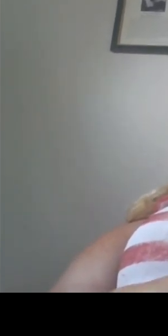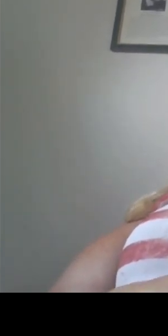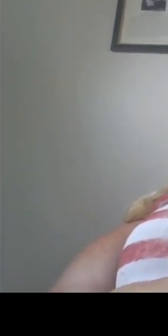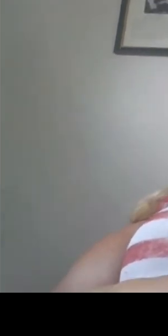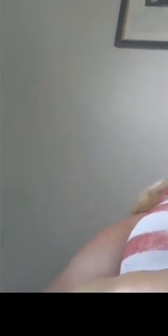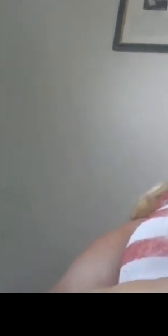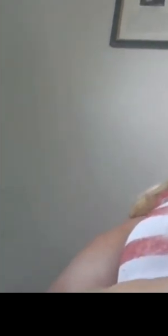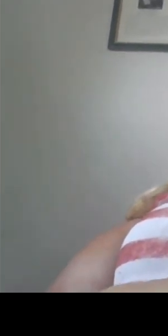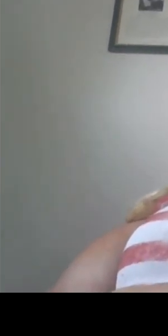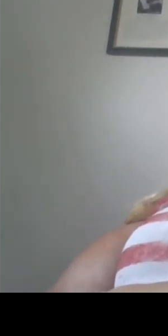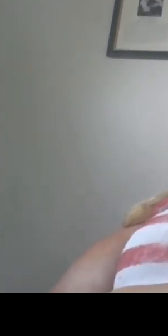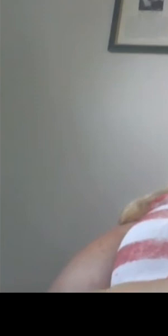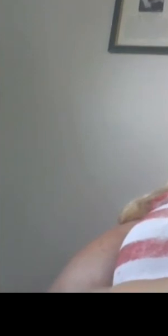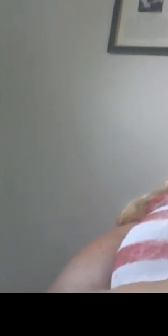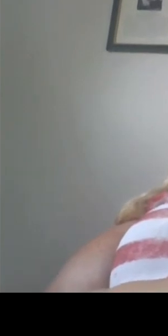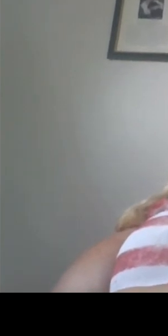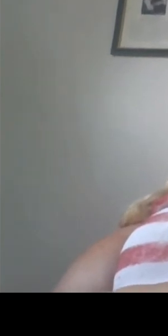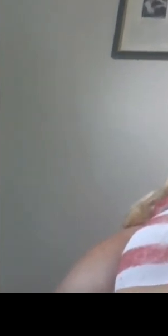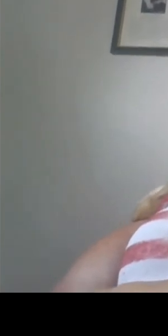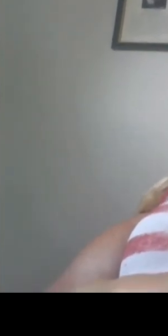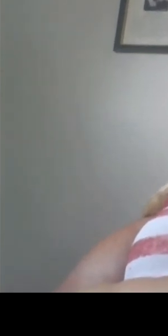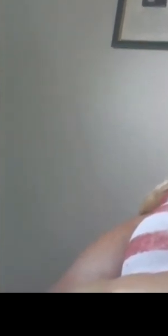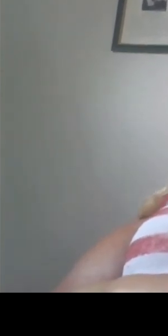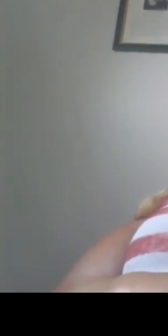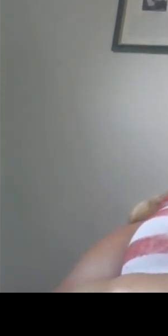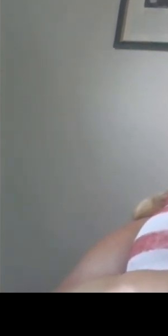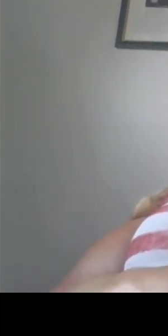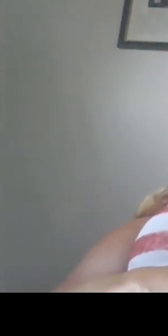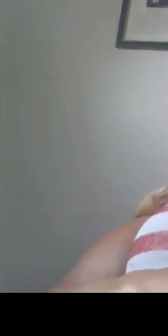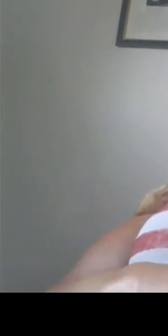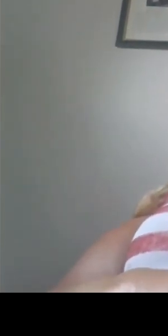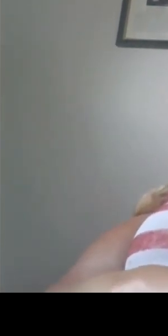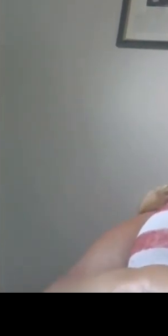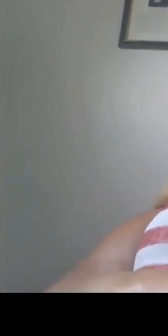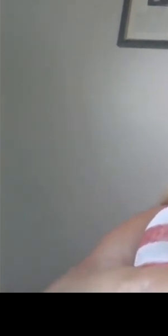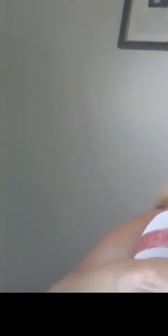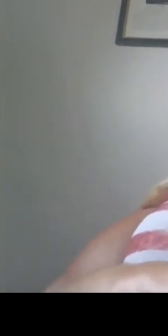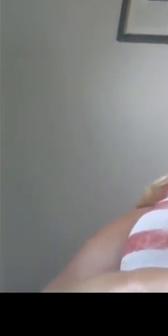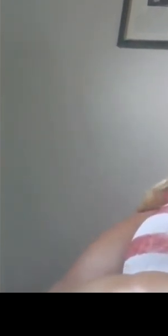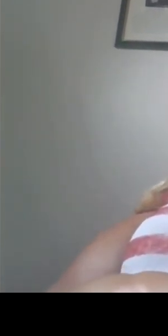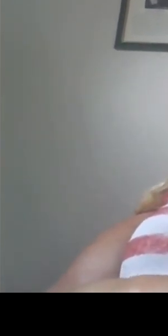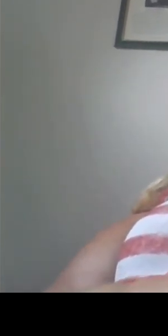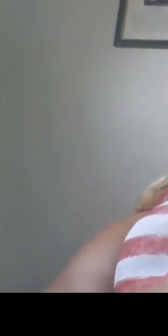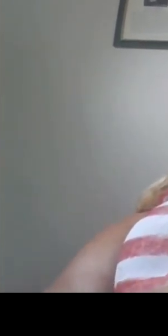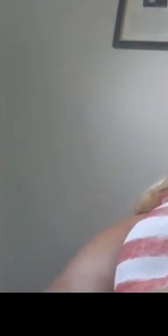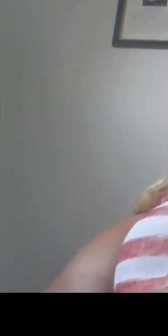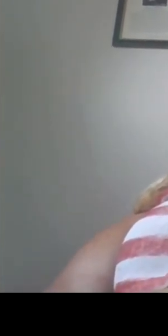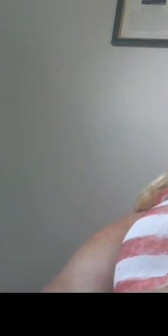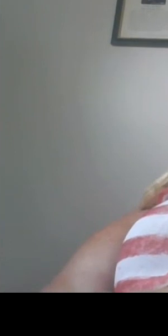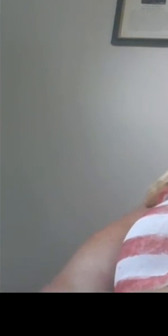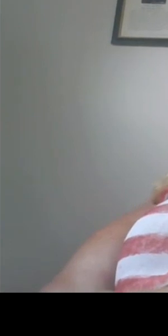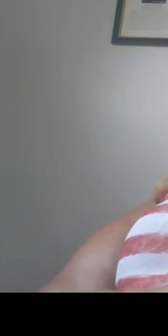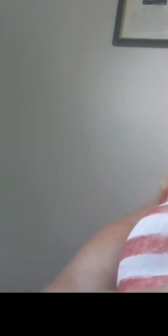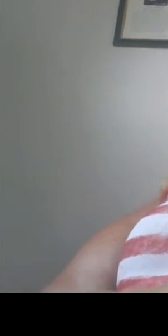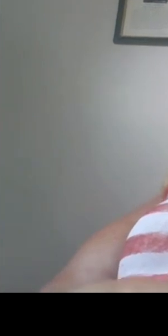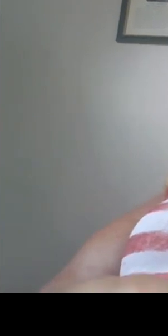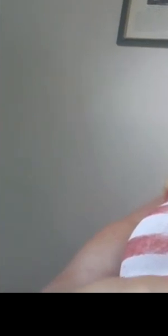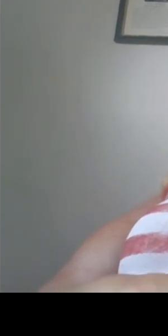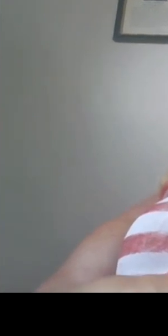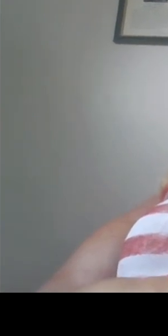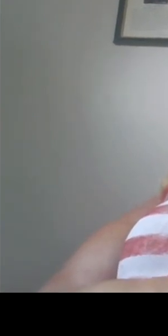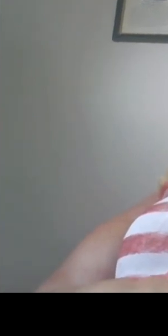forms that you need us support doing if you need it, or any additional questions regarding filling out the